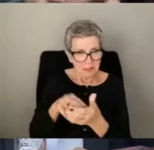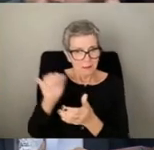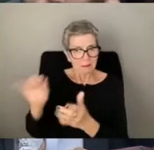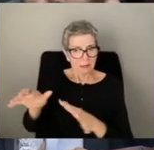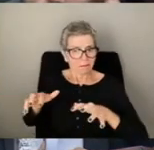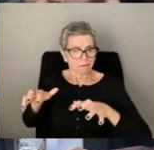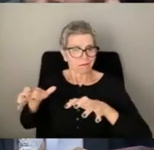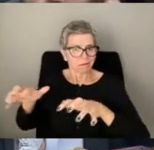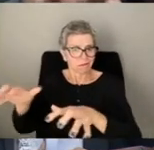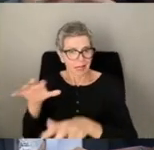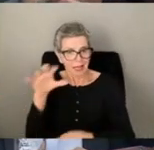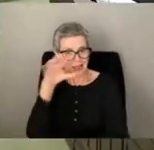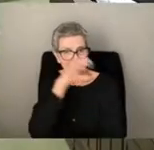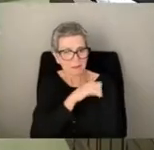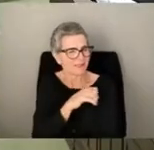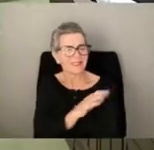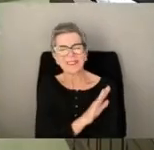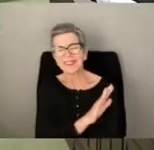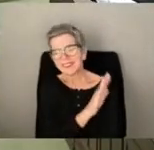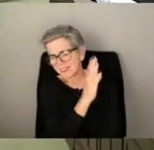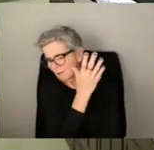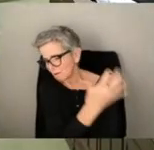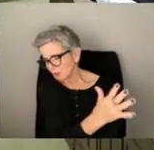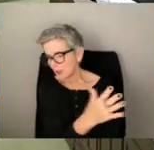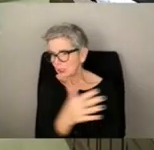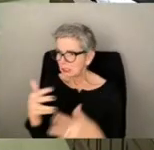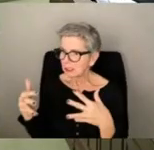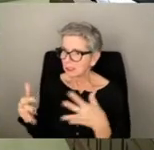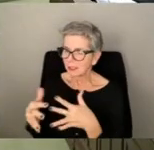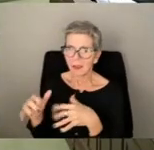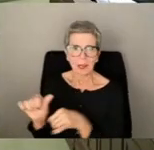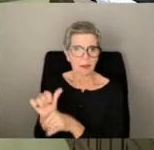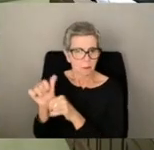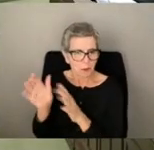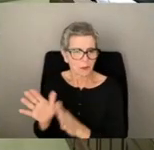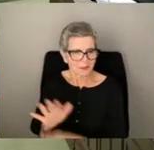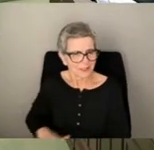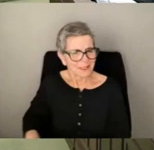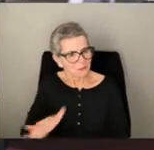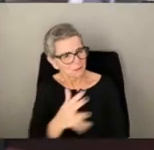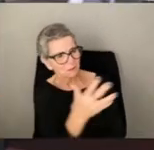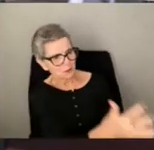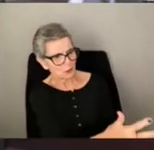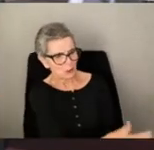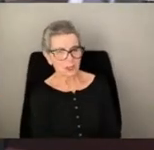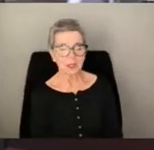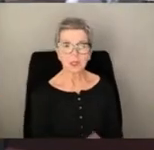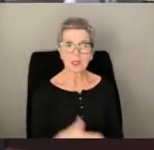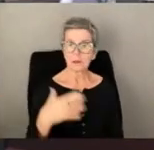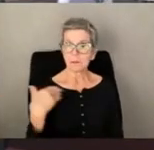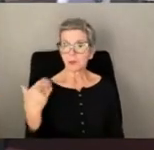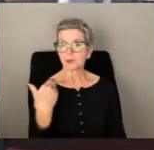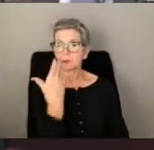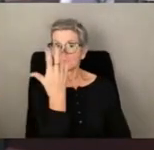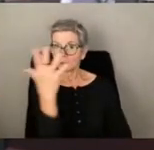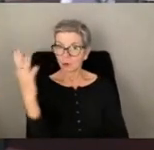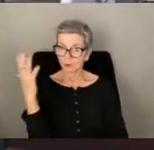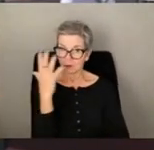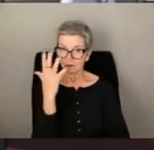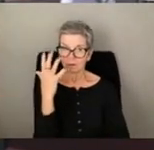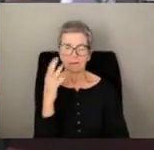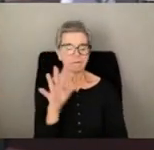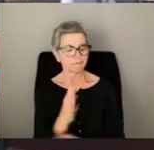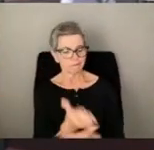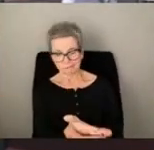there's a... The Honourable Minister of Forestry and Parks. Mr. Speaker, I think the evidence is very clear that the grizzly